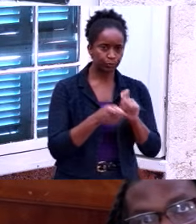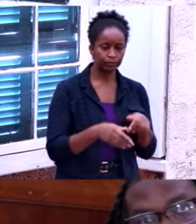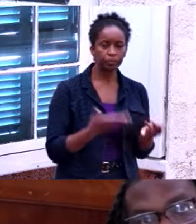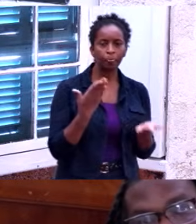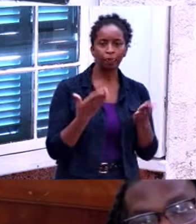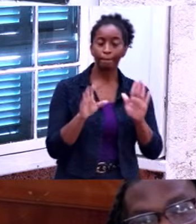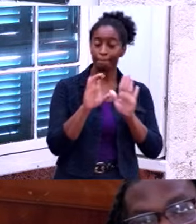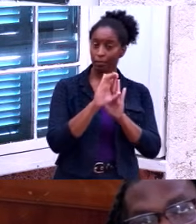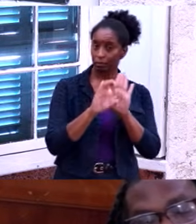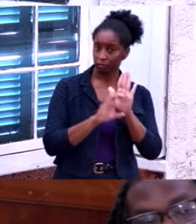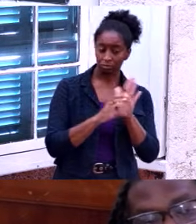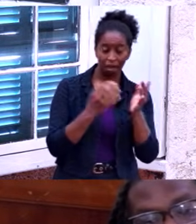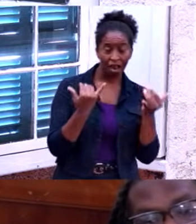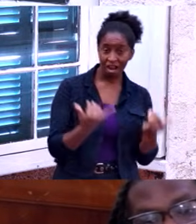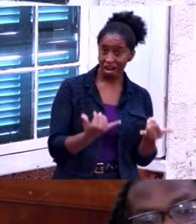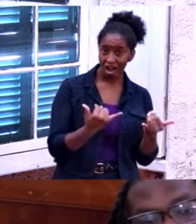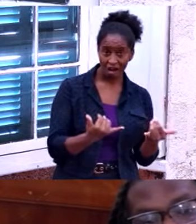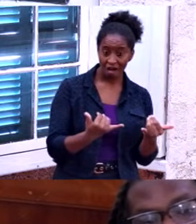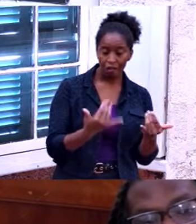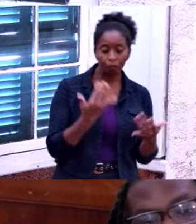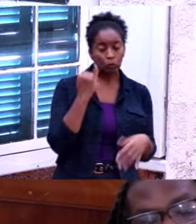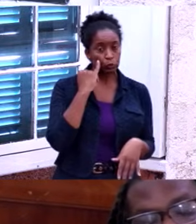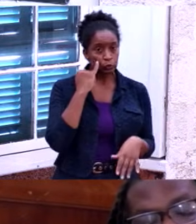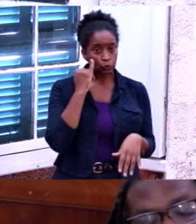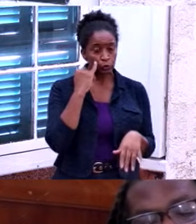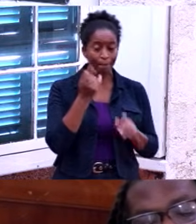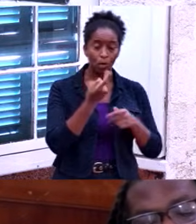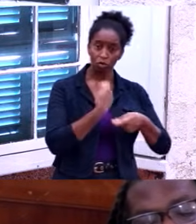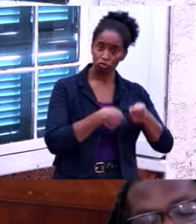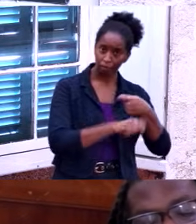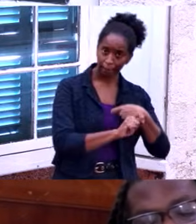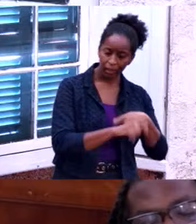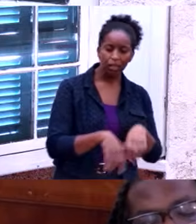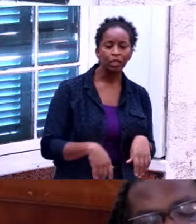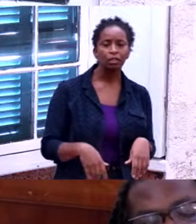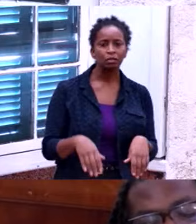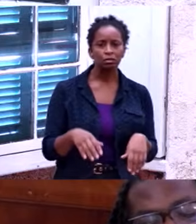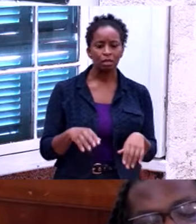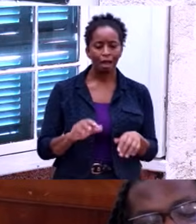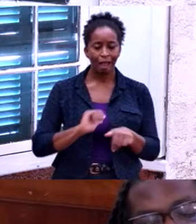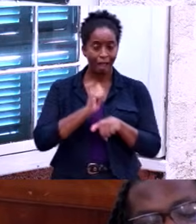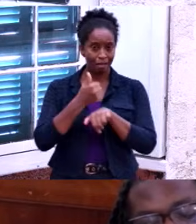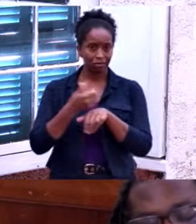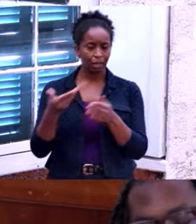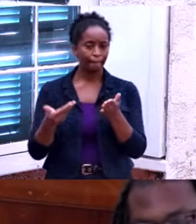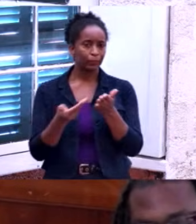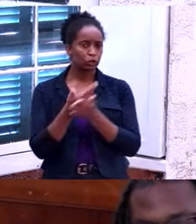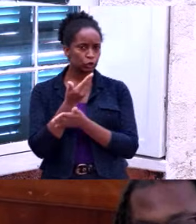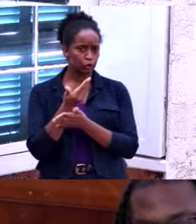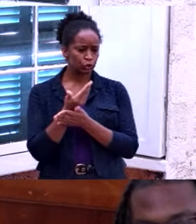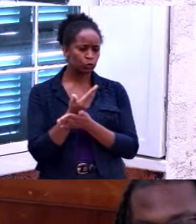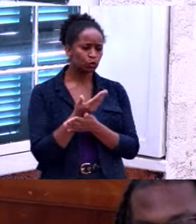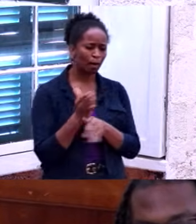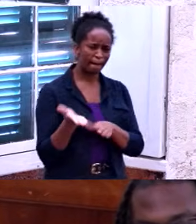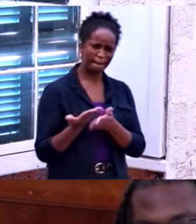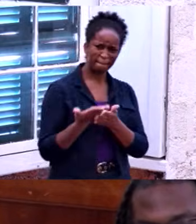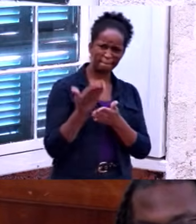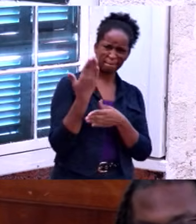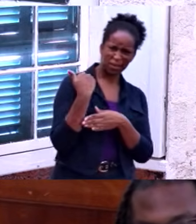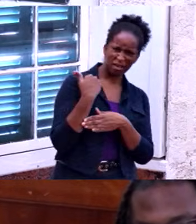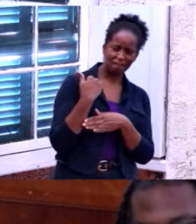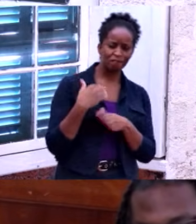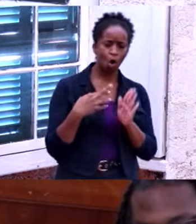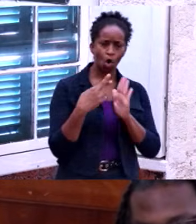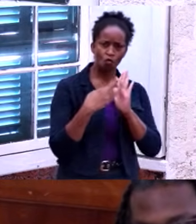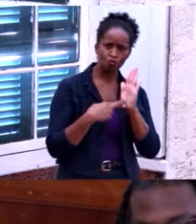as presently exists, because experience would teach you that there are certain things that work well and you do not need to change them, even though there are bright, shiny objects